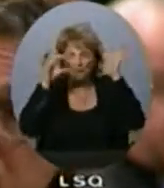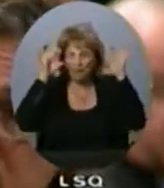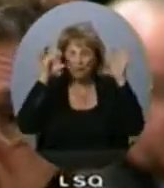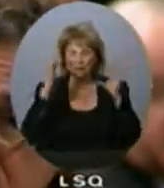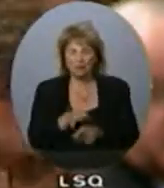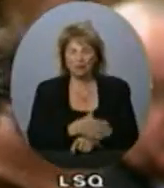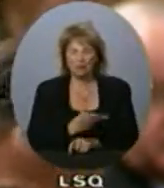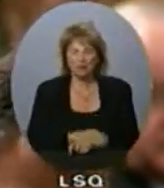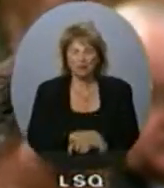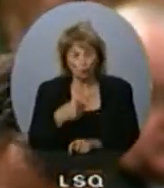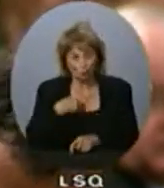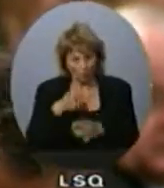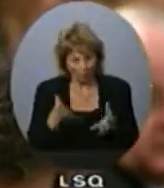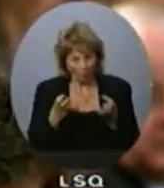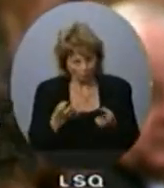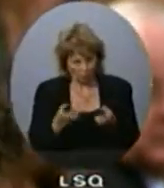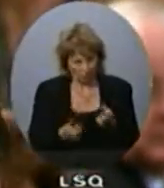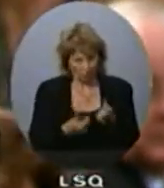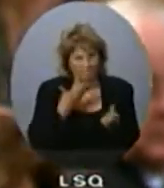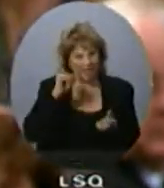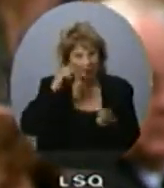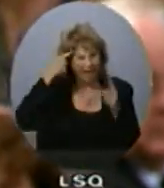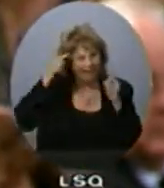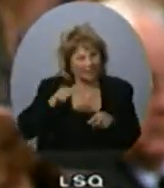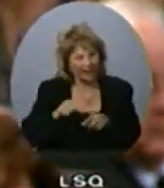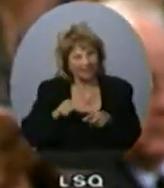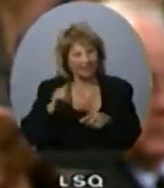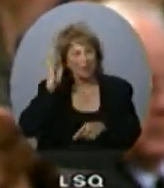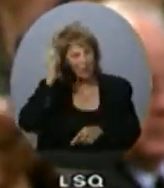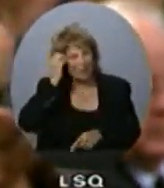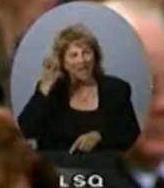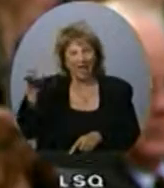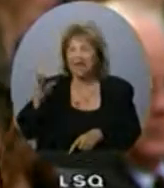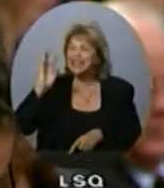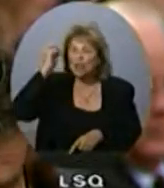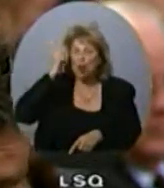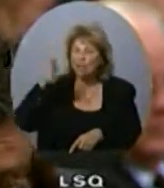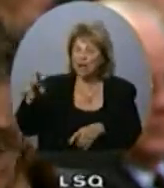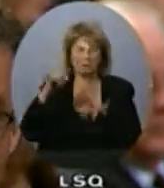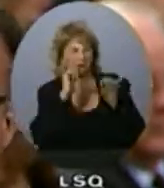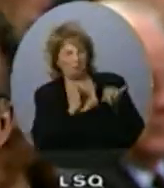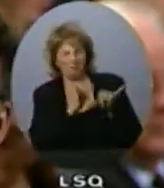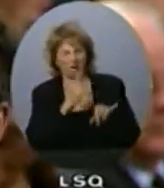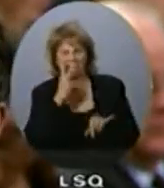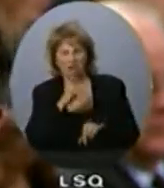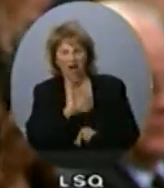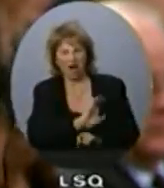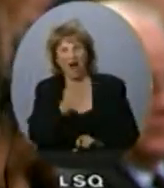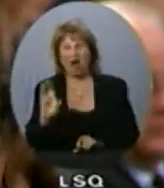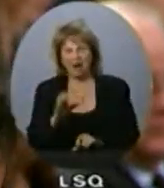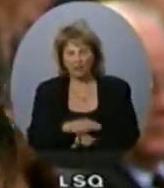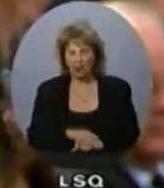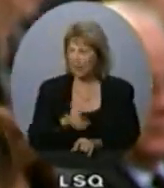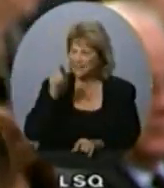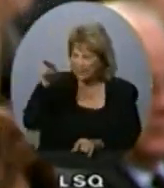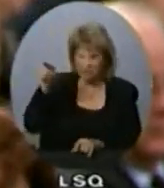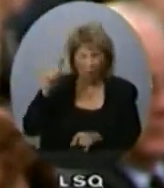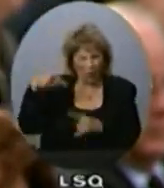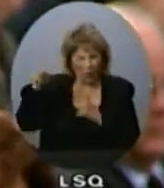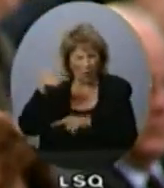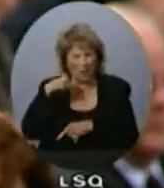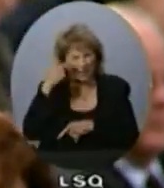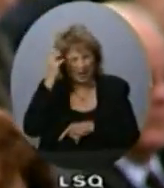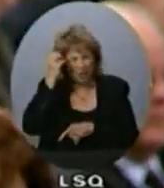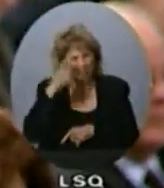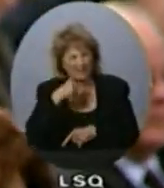quite happy to tell us what's going on. One European official boasted that Europe stands to gain while Canada loses. He said,